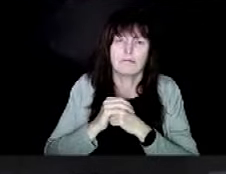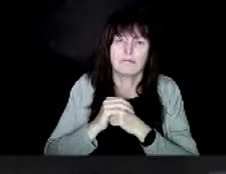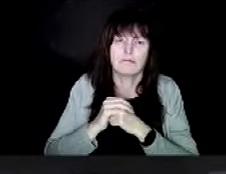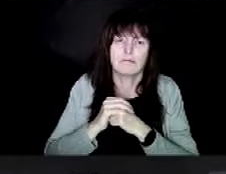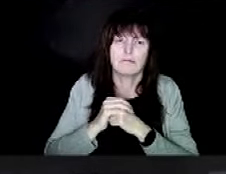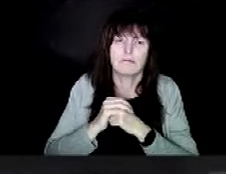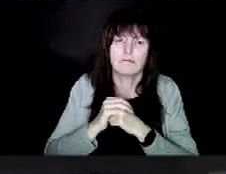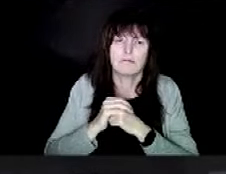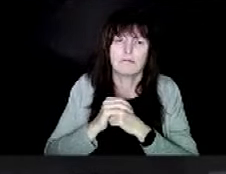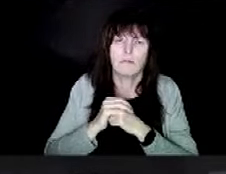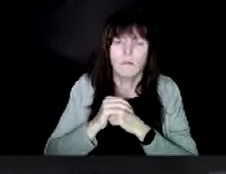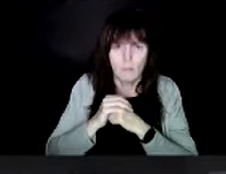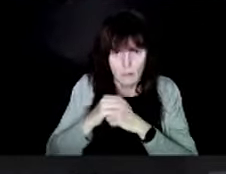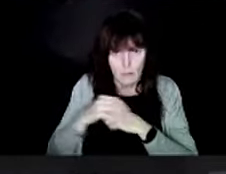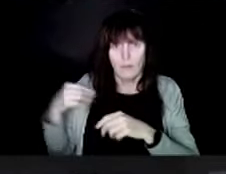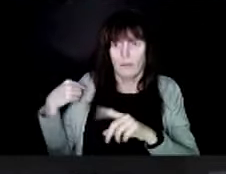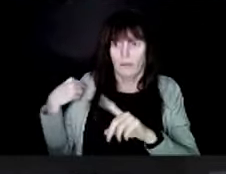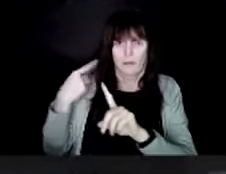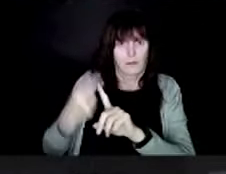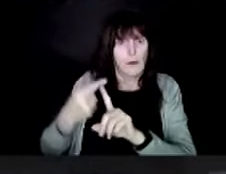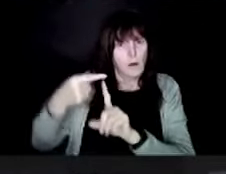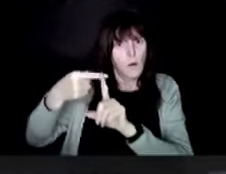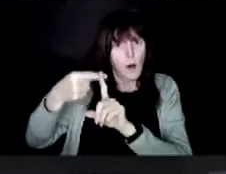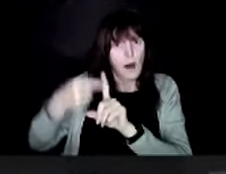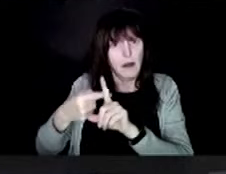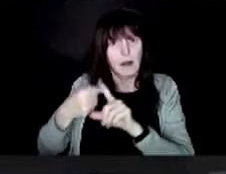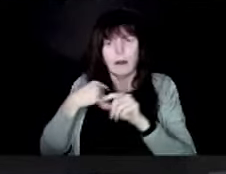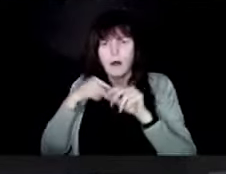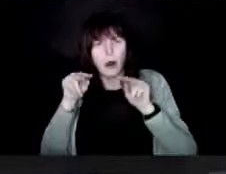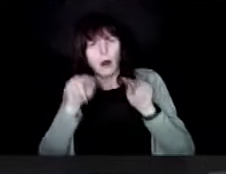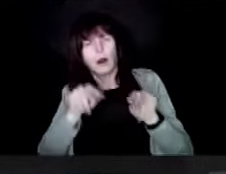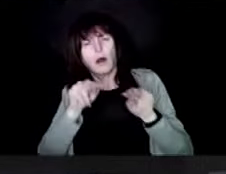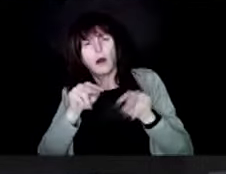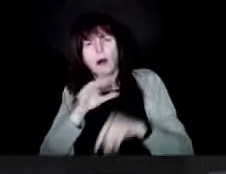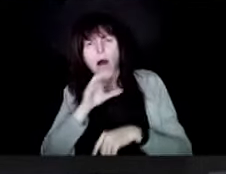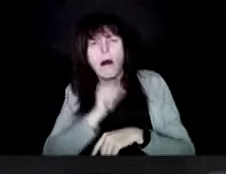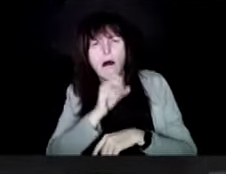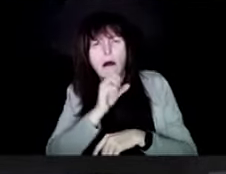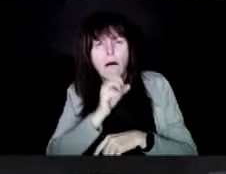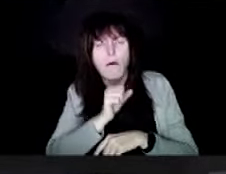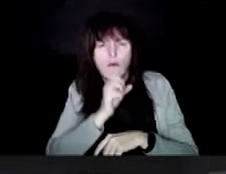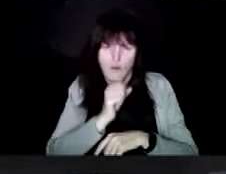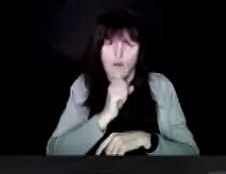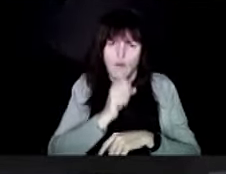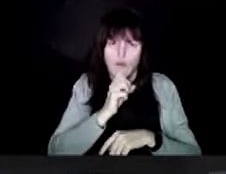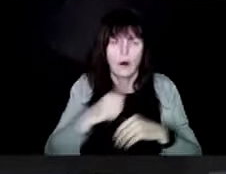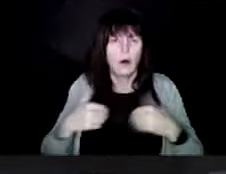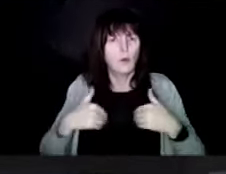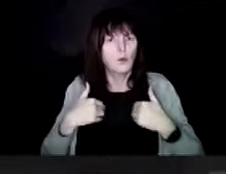group, a 7 times higher risk of being admitted to hospital if you're unvaccinated